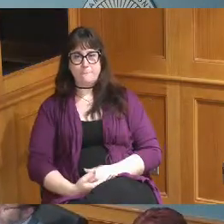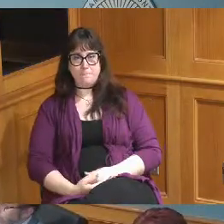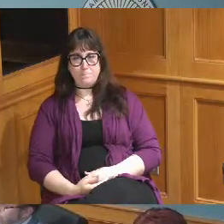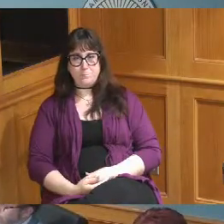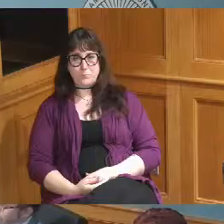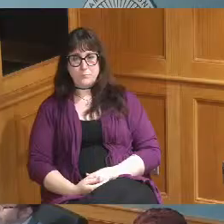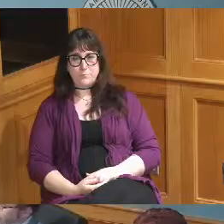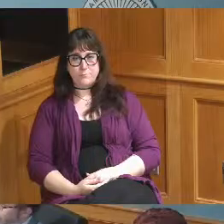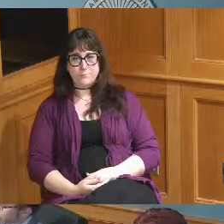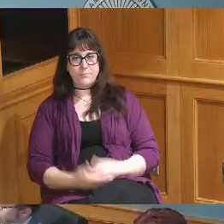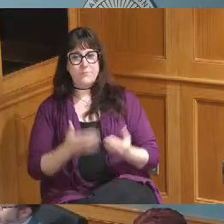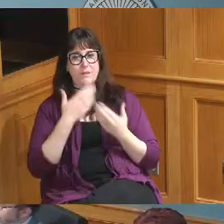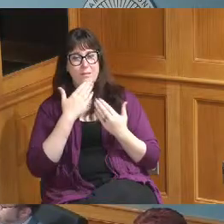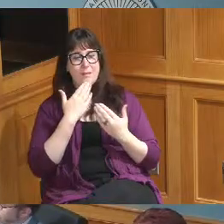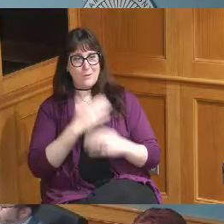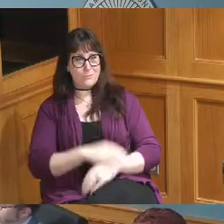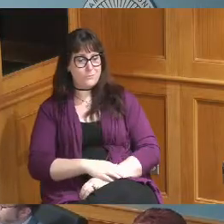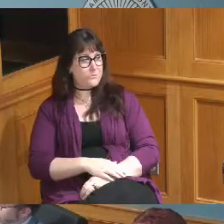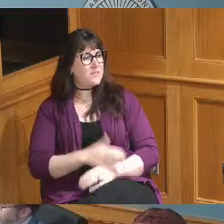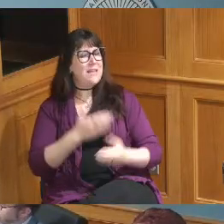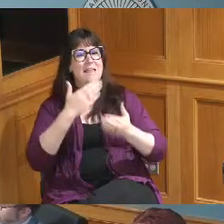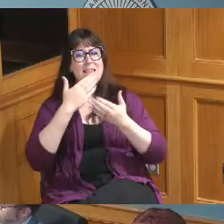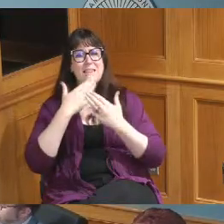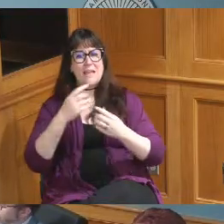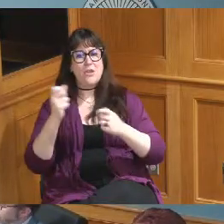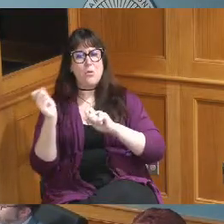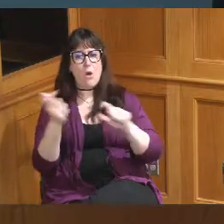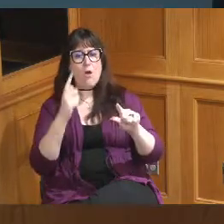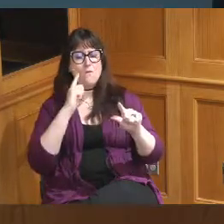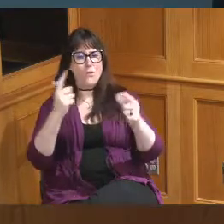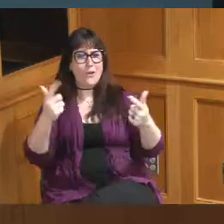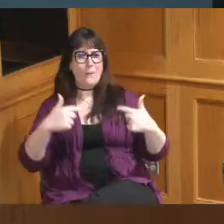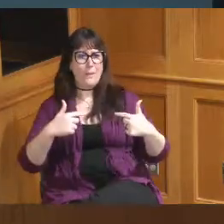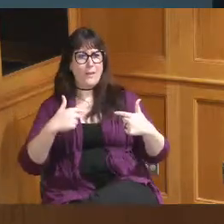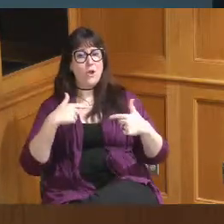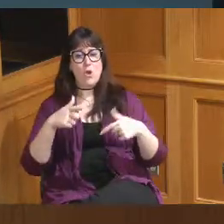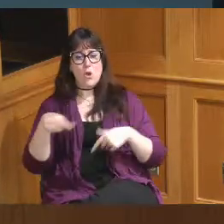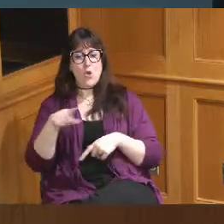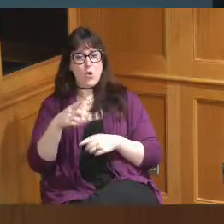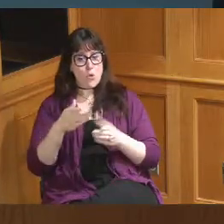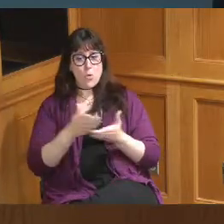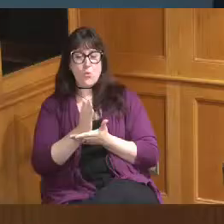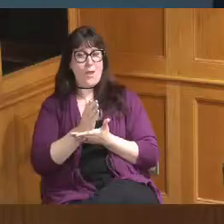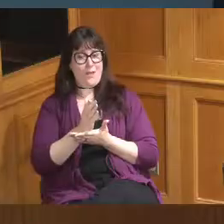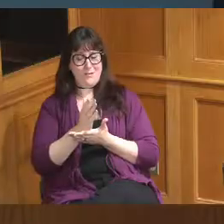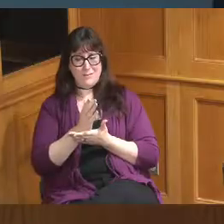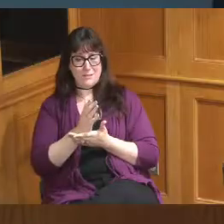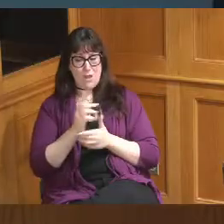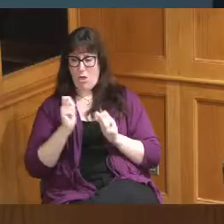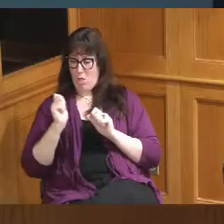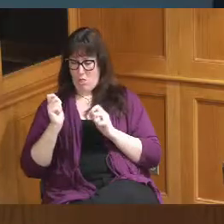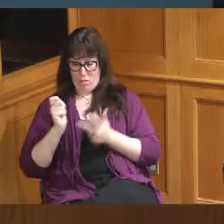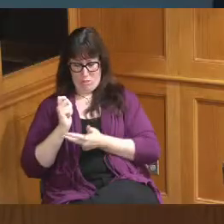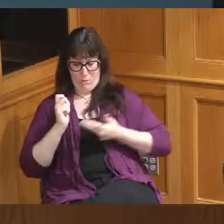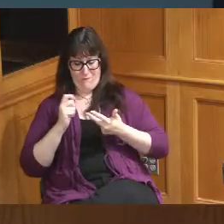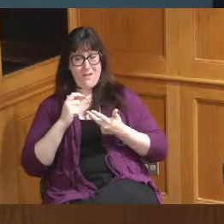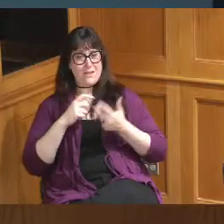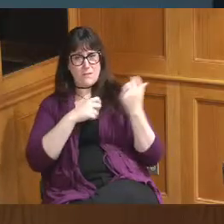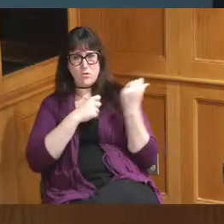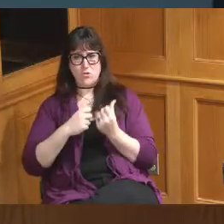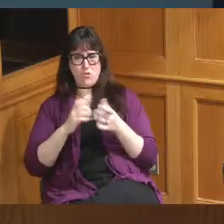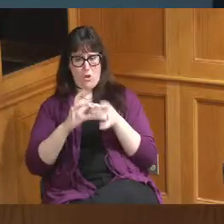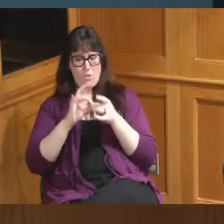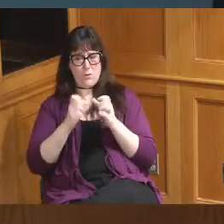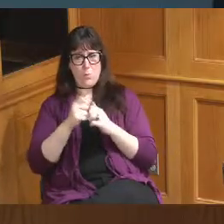So thank you all for coming in. You're right. We do have, all three of us have a strong relationship with the community of Lincoln